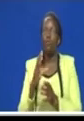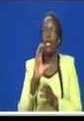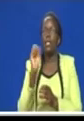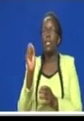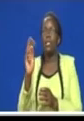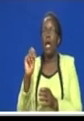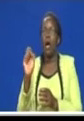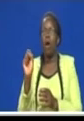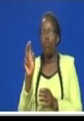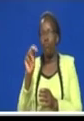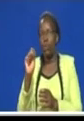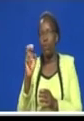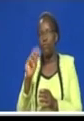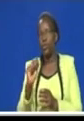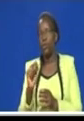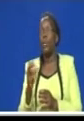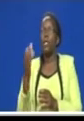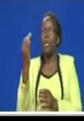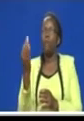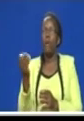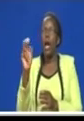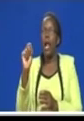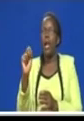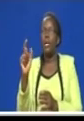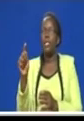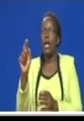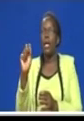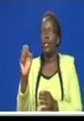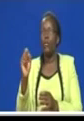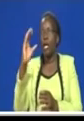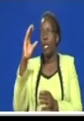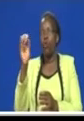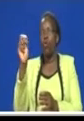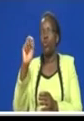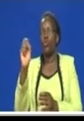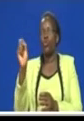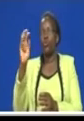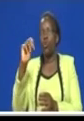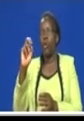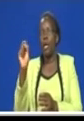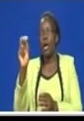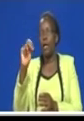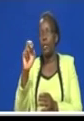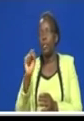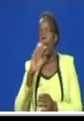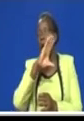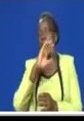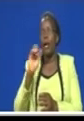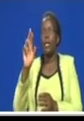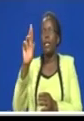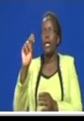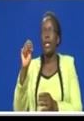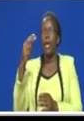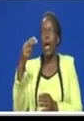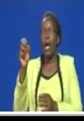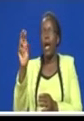like alliteration, assonance, consonance, and rhyme. You should be in a position to identify them